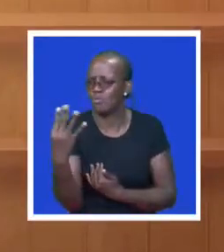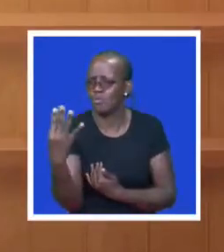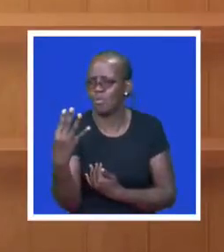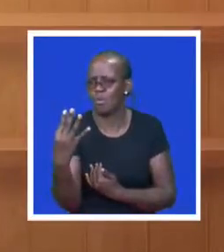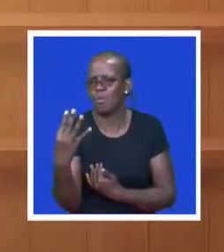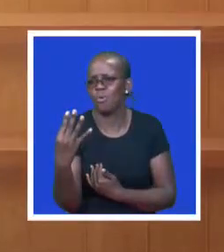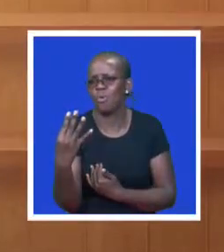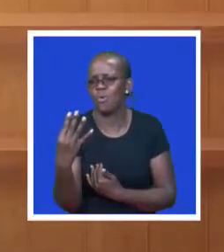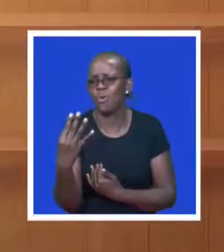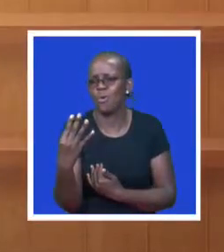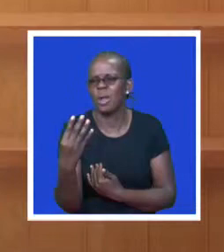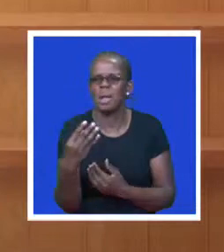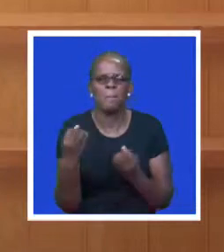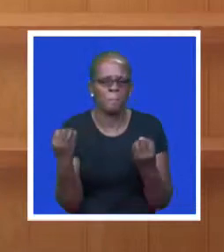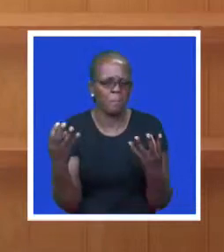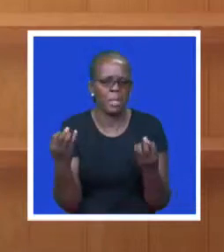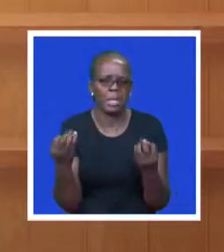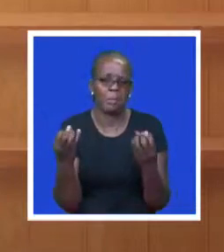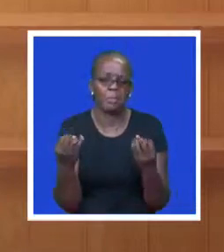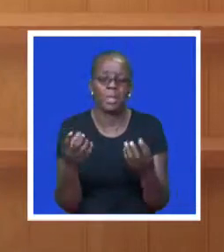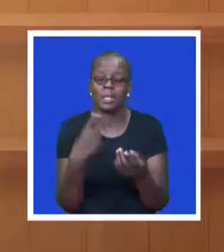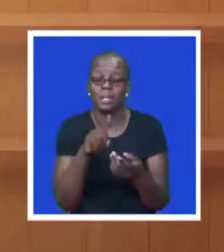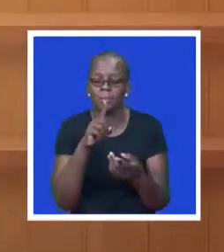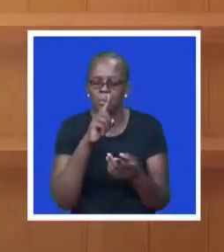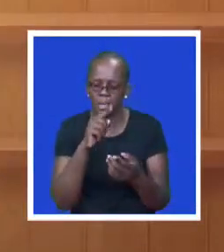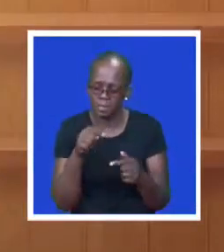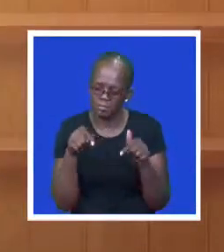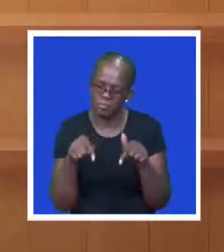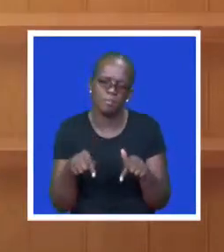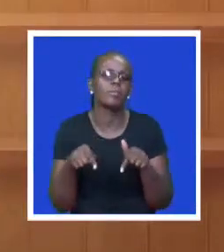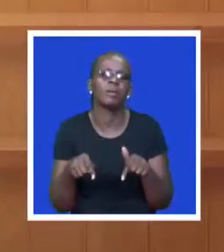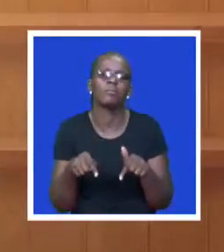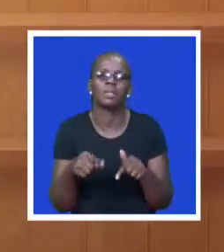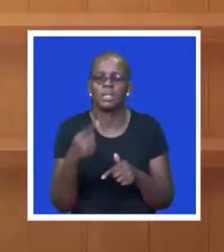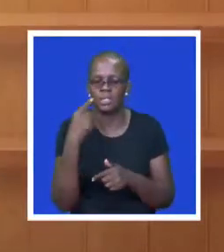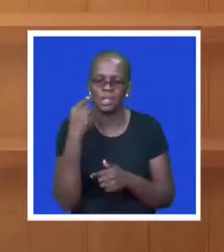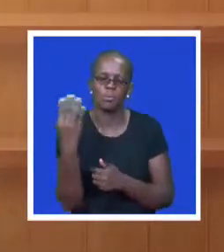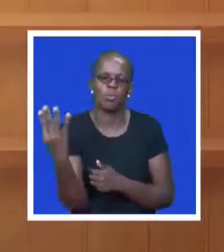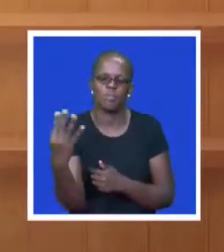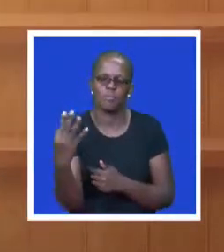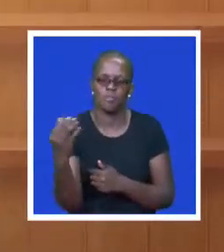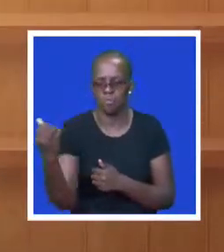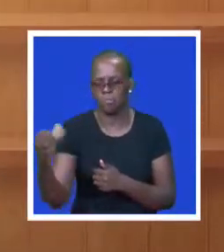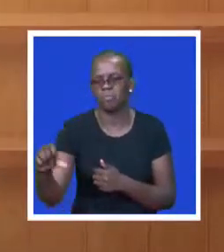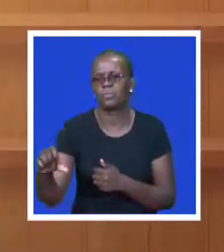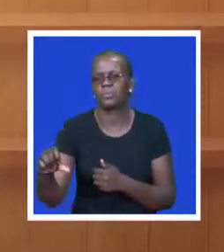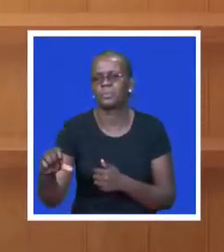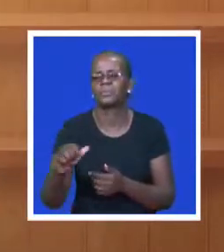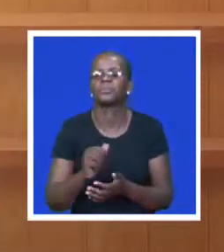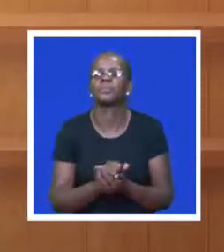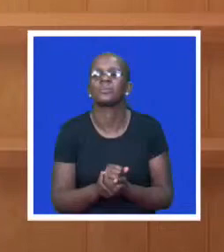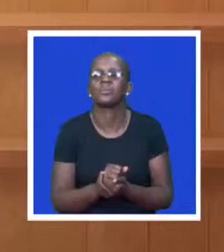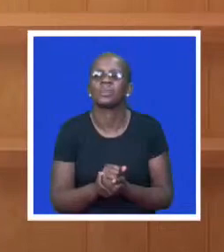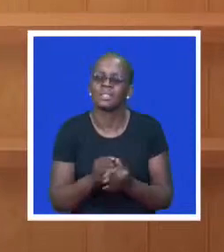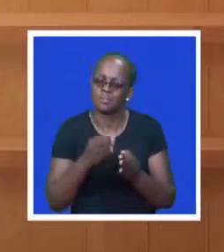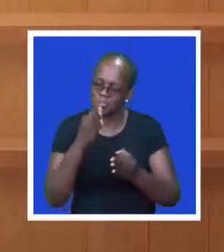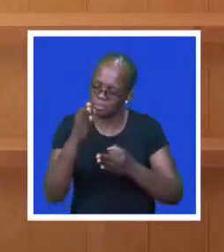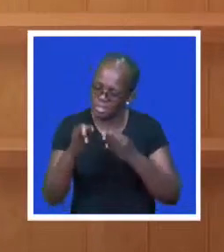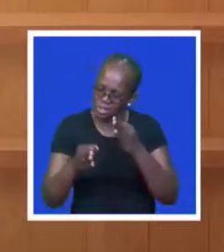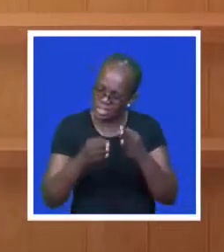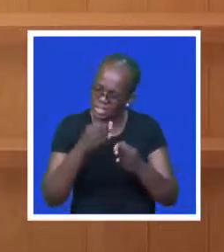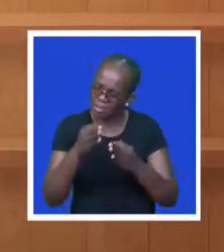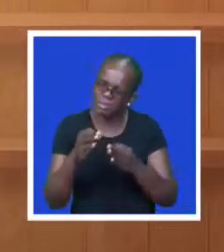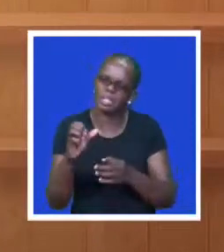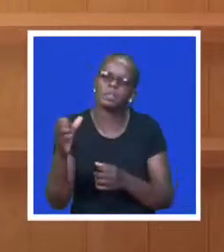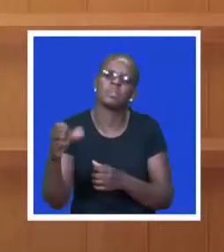for today's lesson, I would like for us to concentrate on these 4 types of sins, and we will explain them or define them